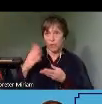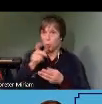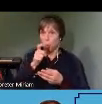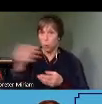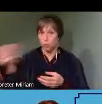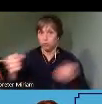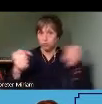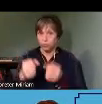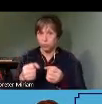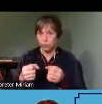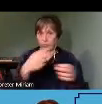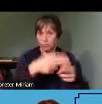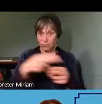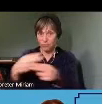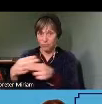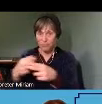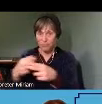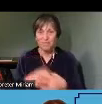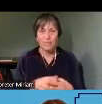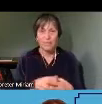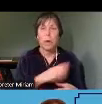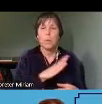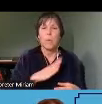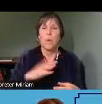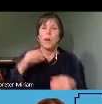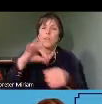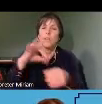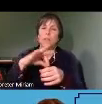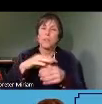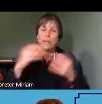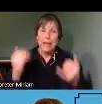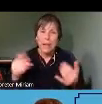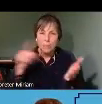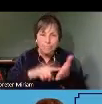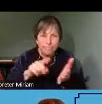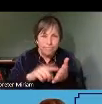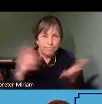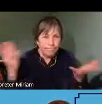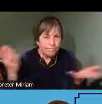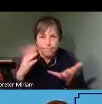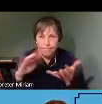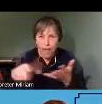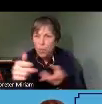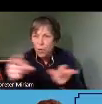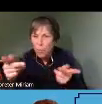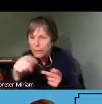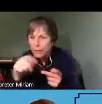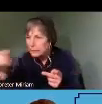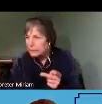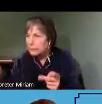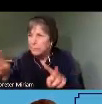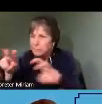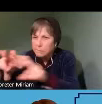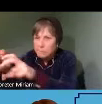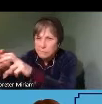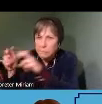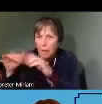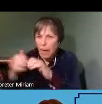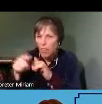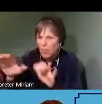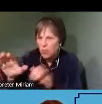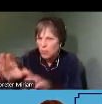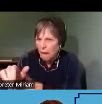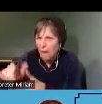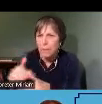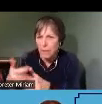we know that the board of elections is currently researching how this is done in other jurisdictions and sort of tackling some of the bigger legal